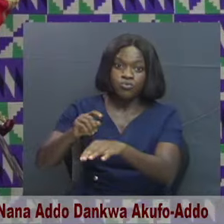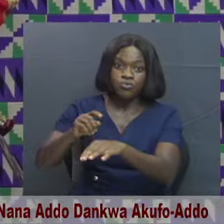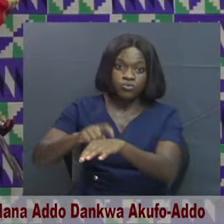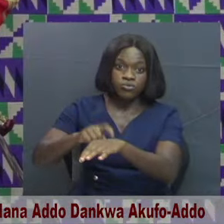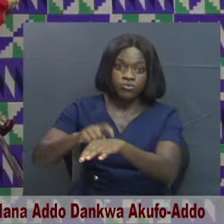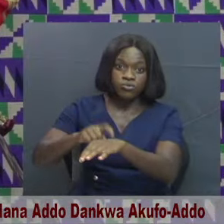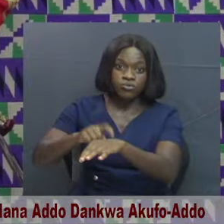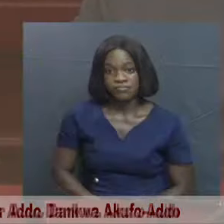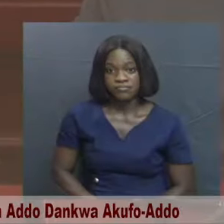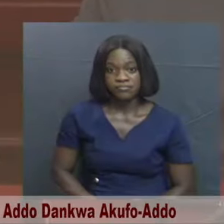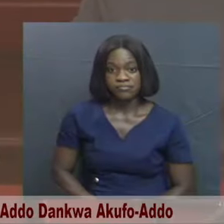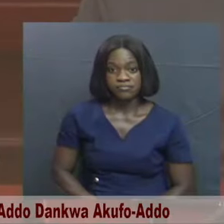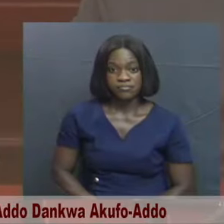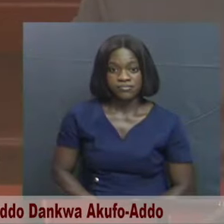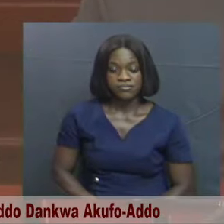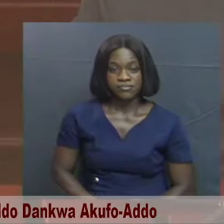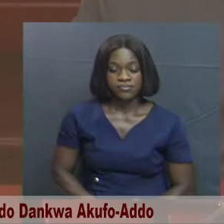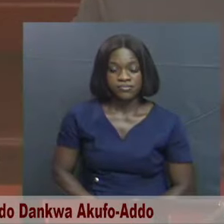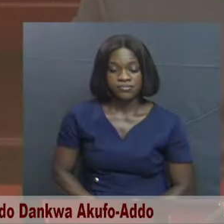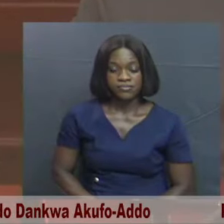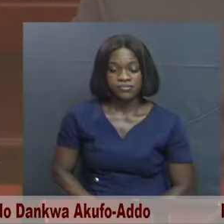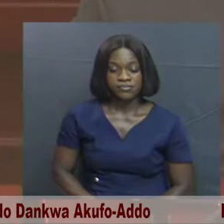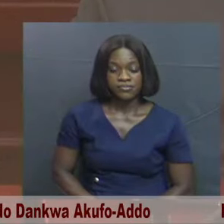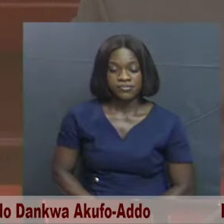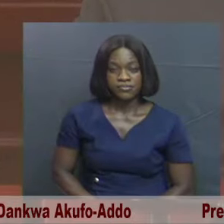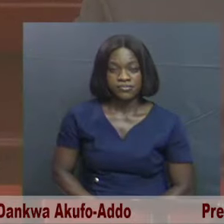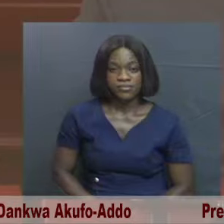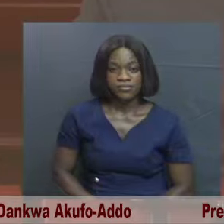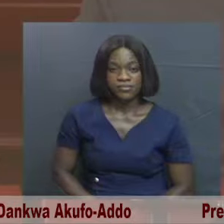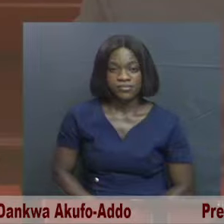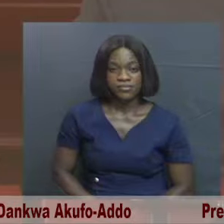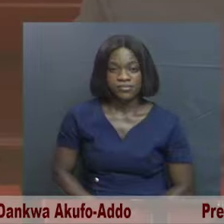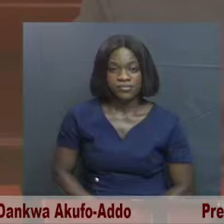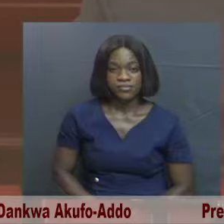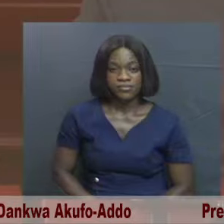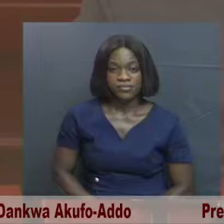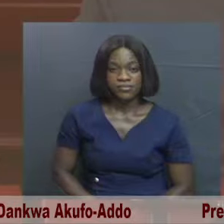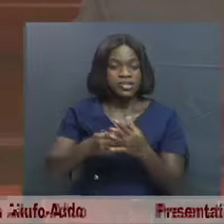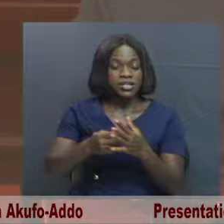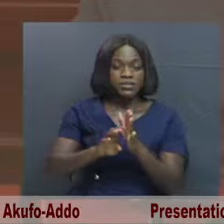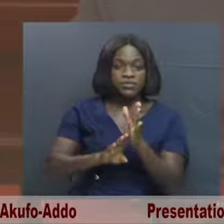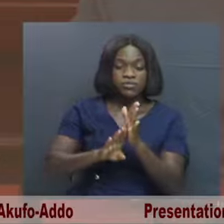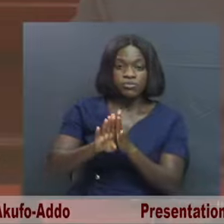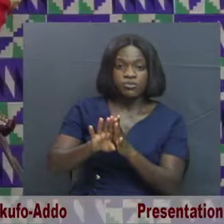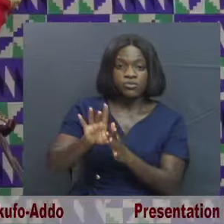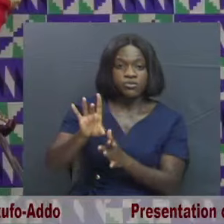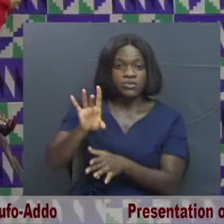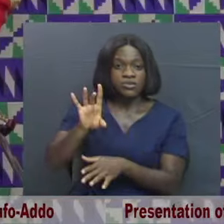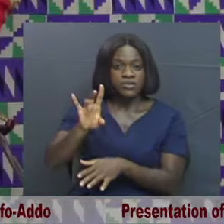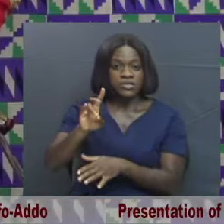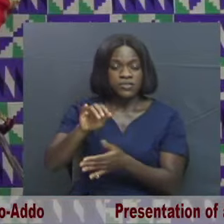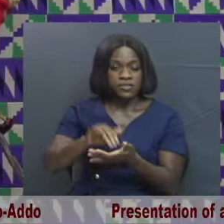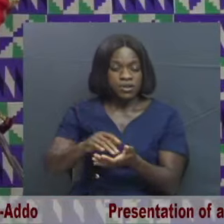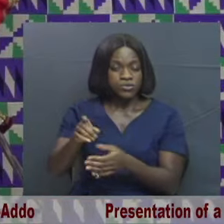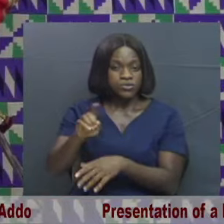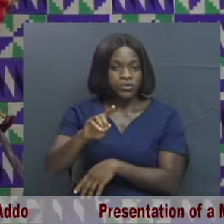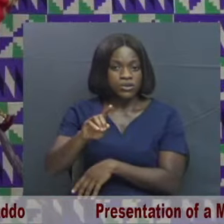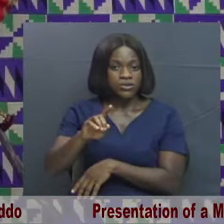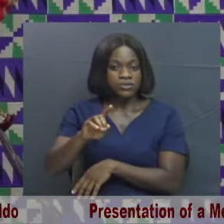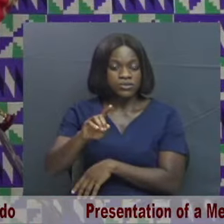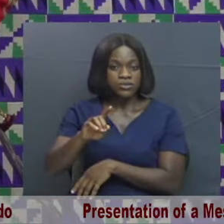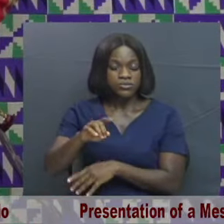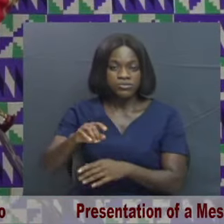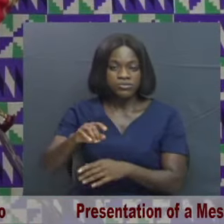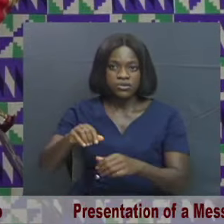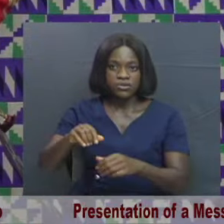season M Mr Speaker government has began the development of 7,100 heares